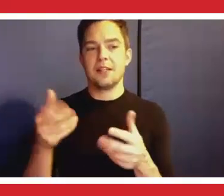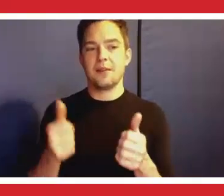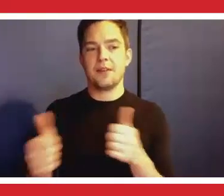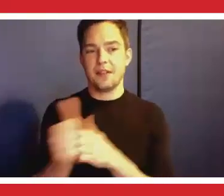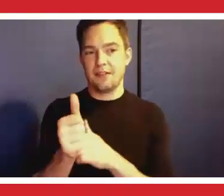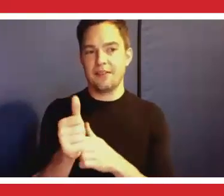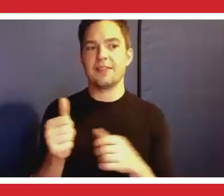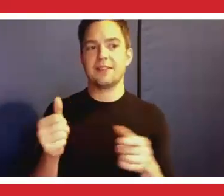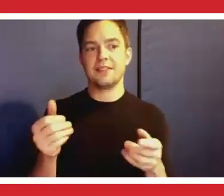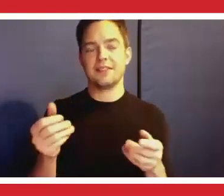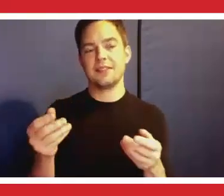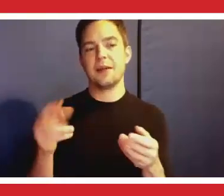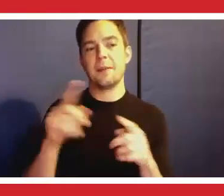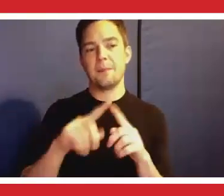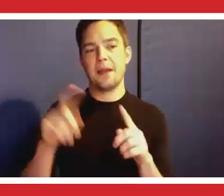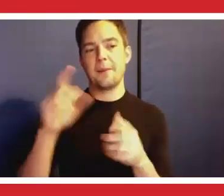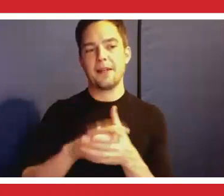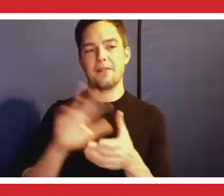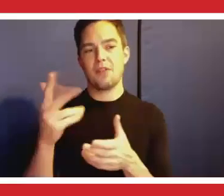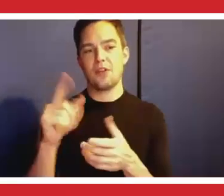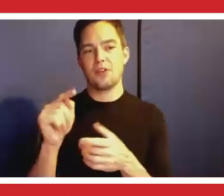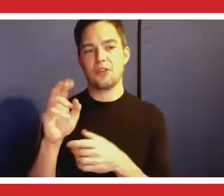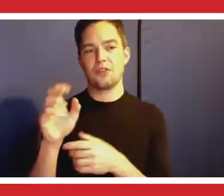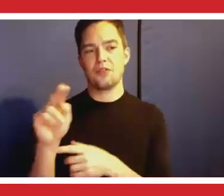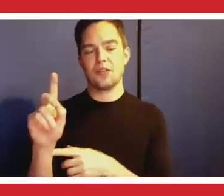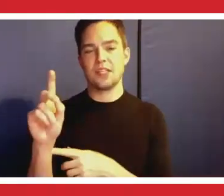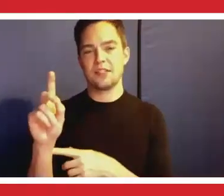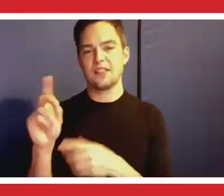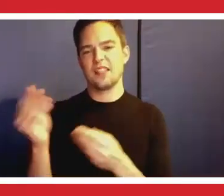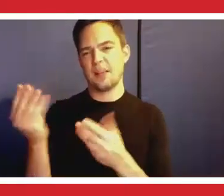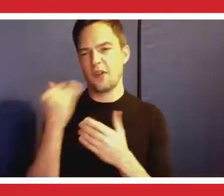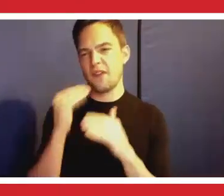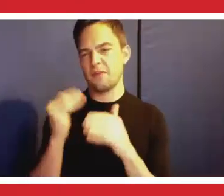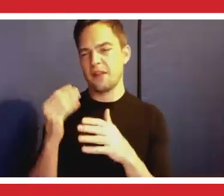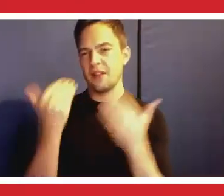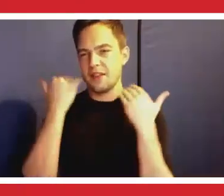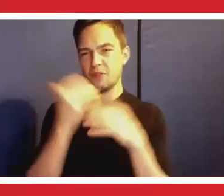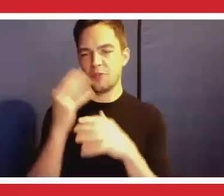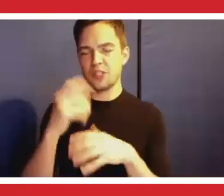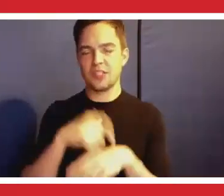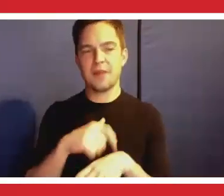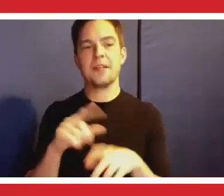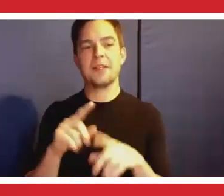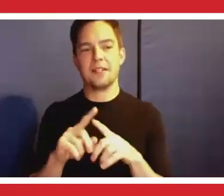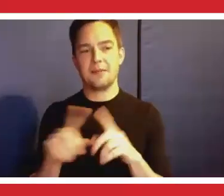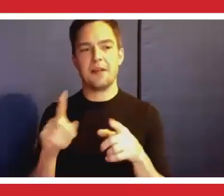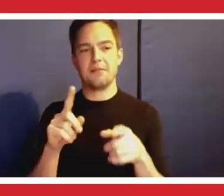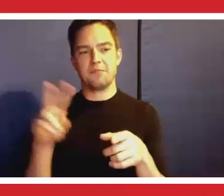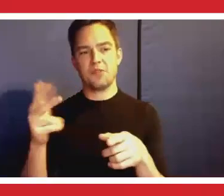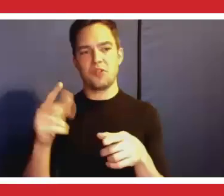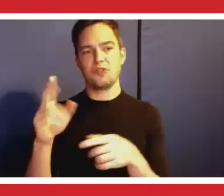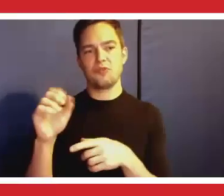trend is actually more related to the administrative processes that